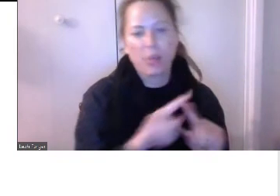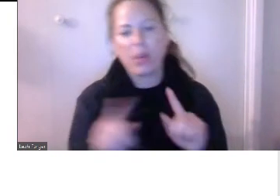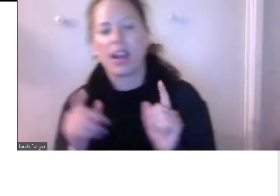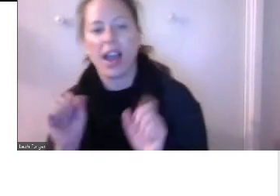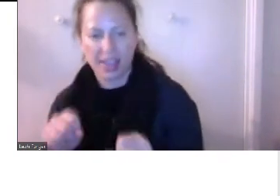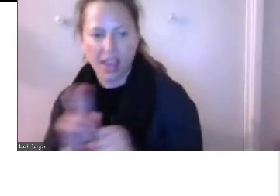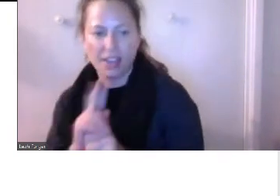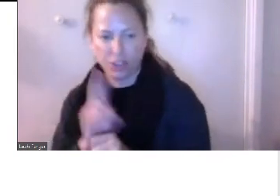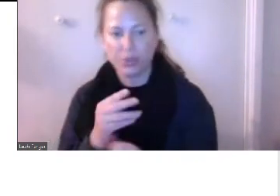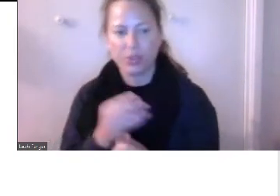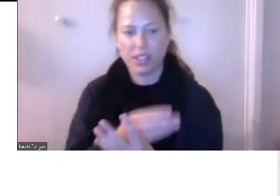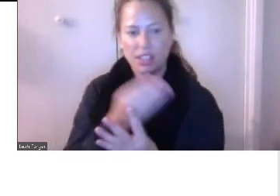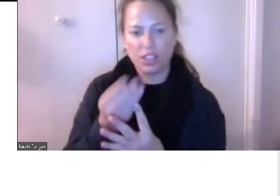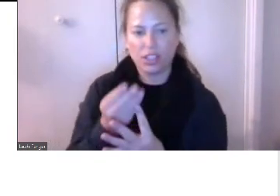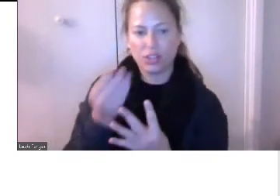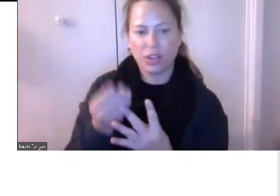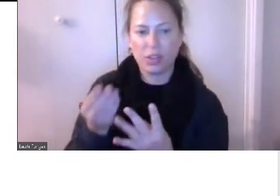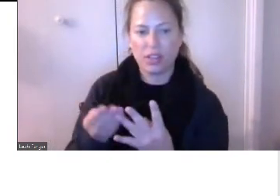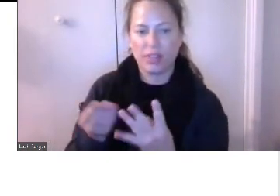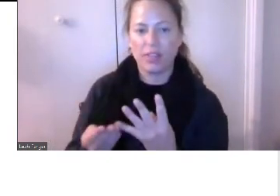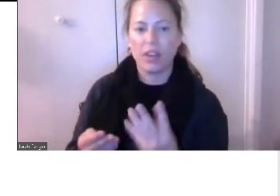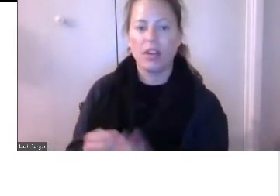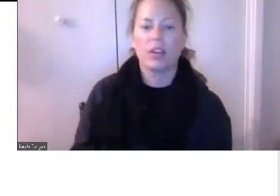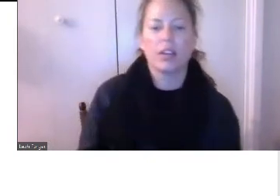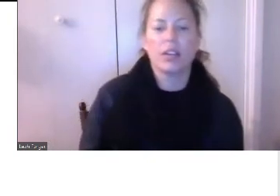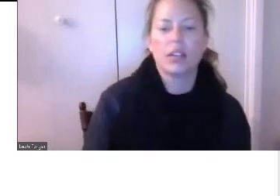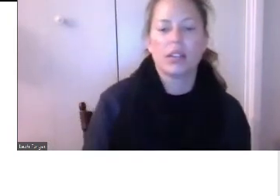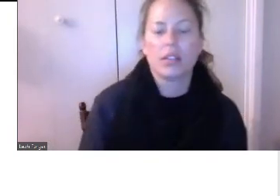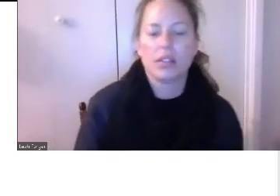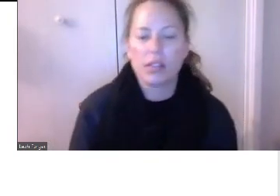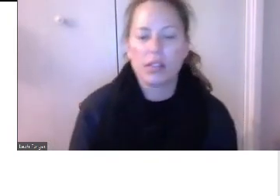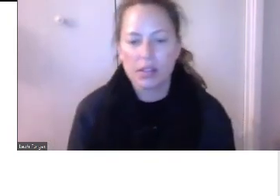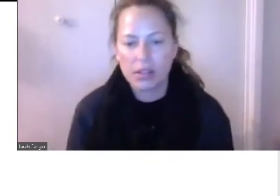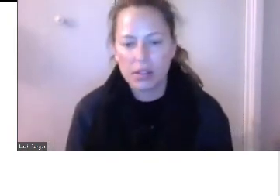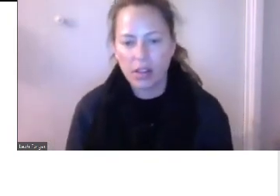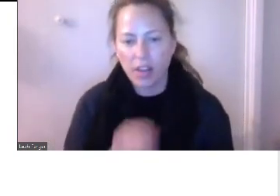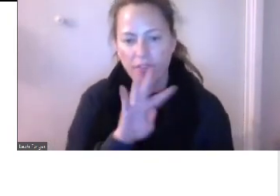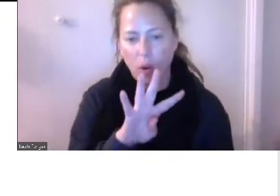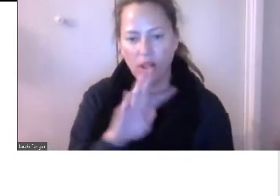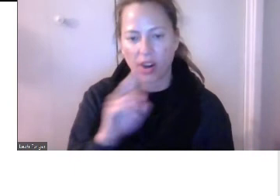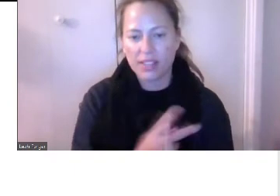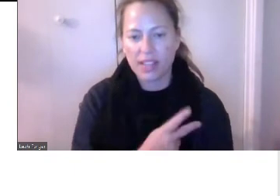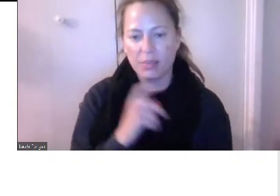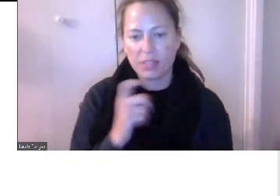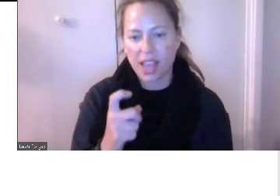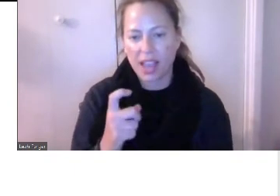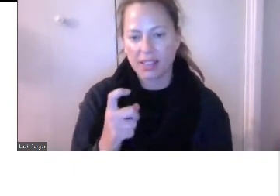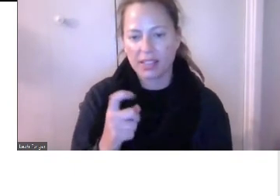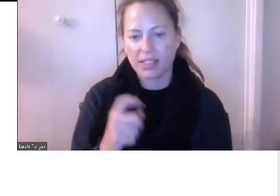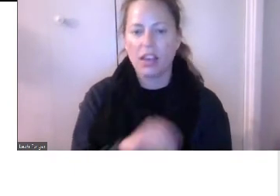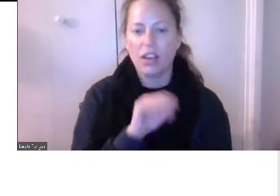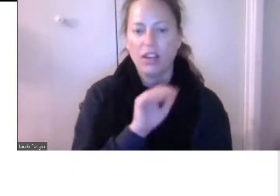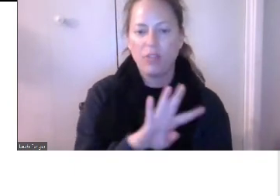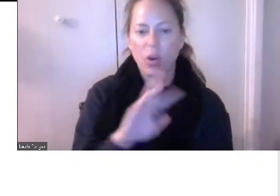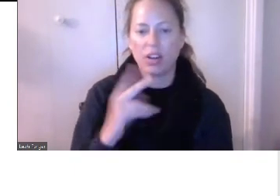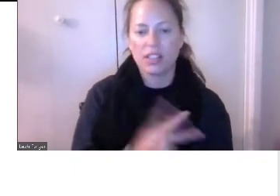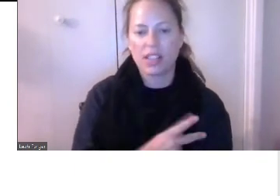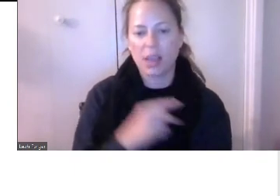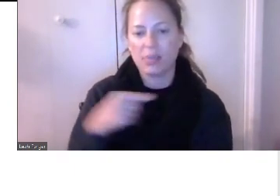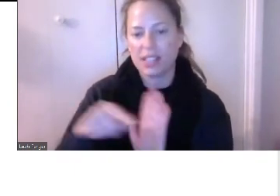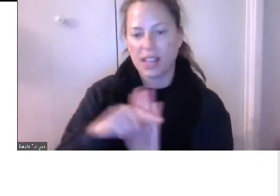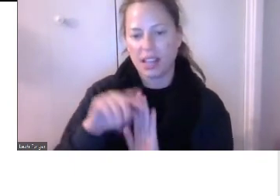Okay, negative 4 times x is negative 4x. Negative 4 times negative 8 is positive 32. Now get y by